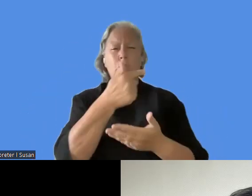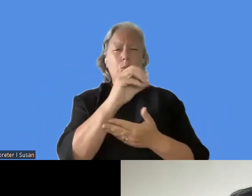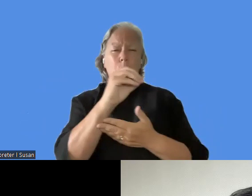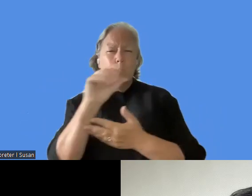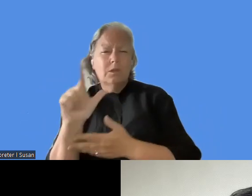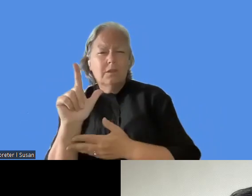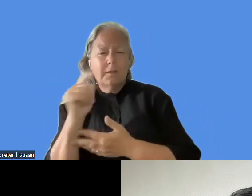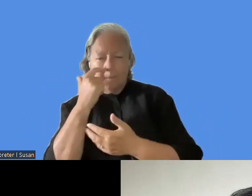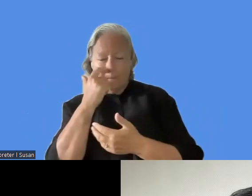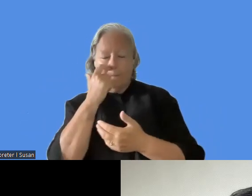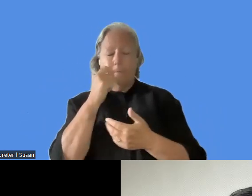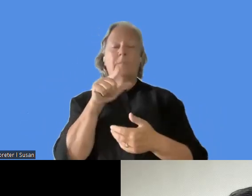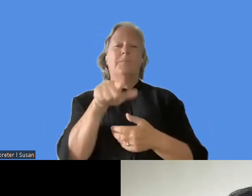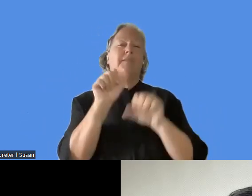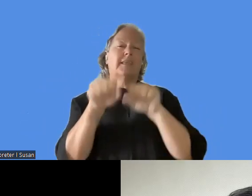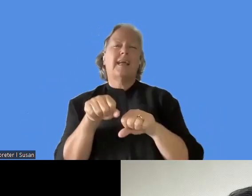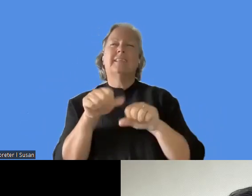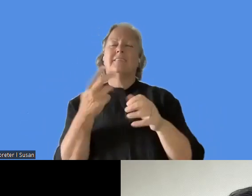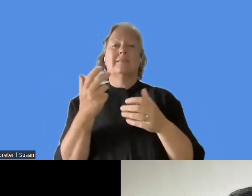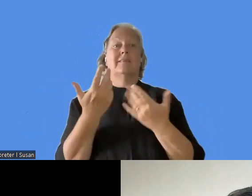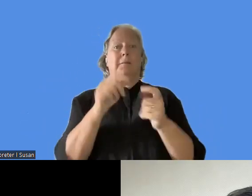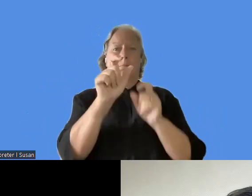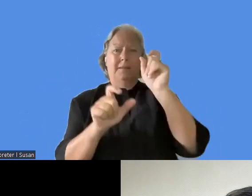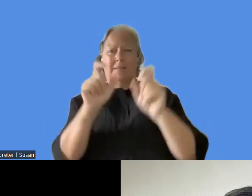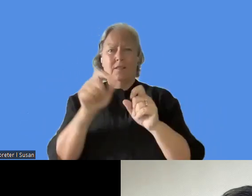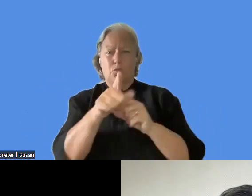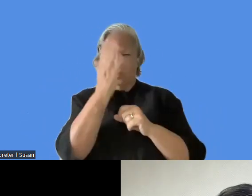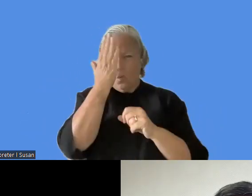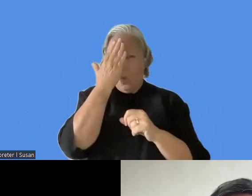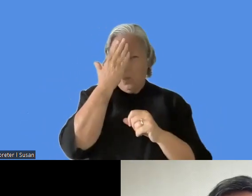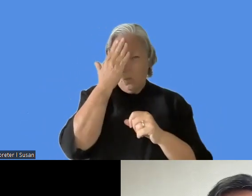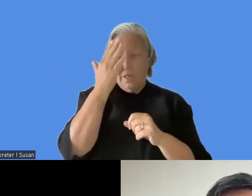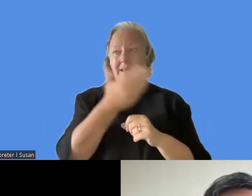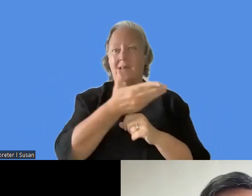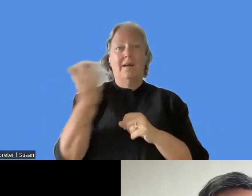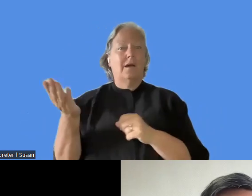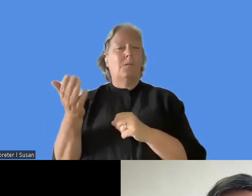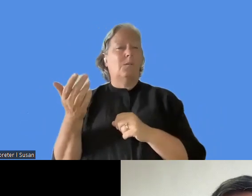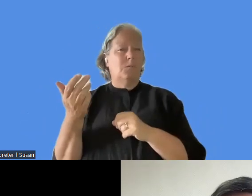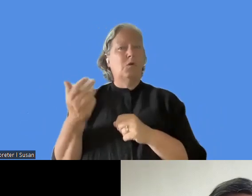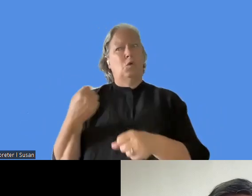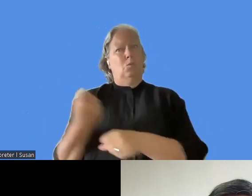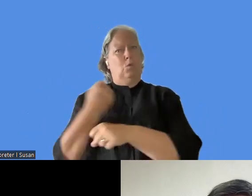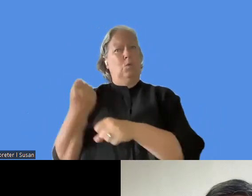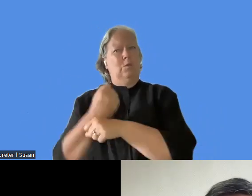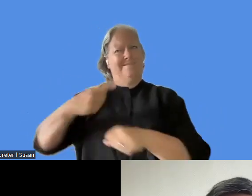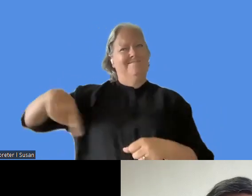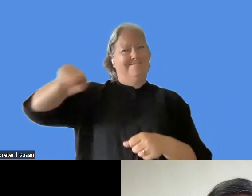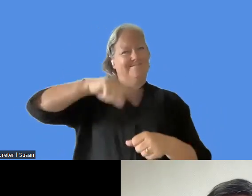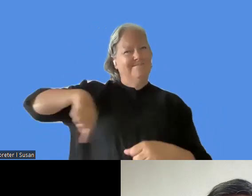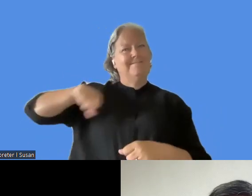more importantly, people that you know are working in this field. And so you can connect with